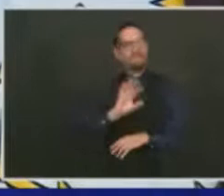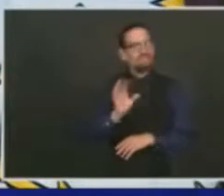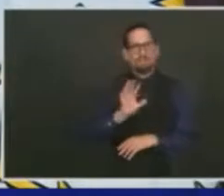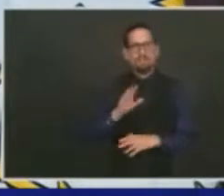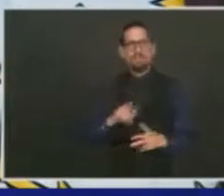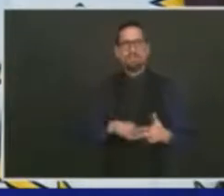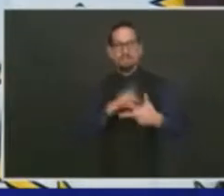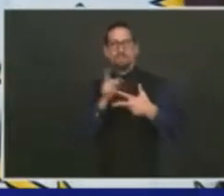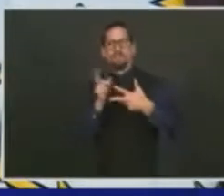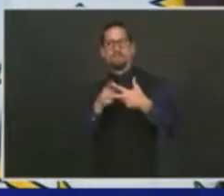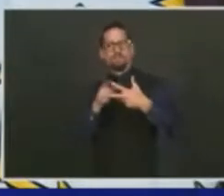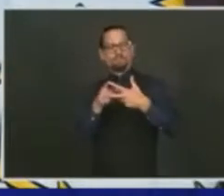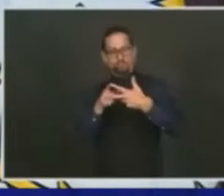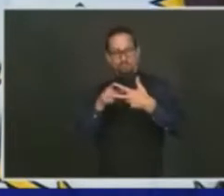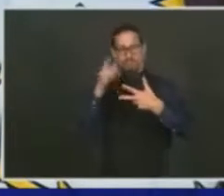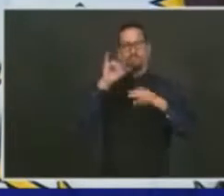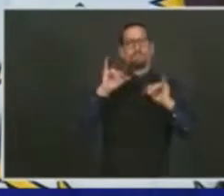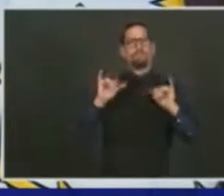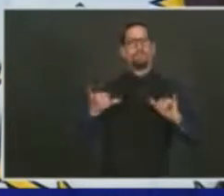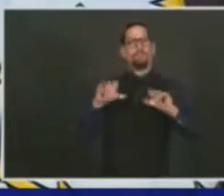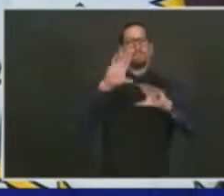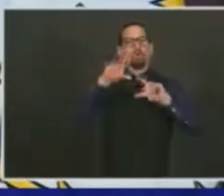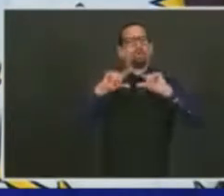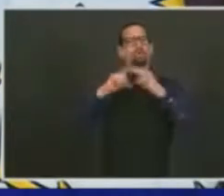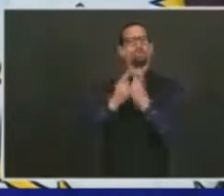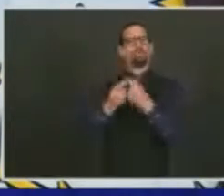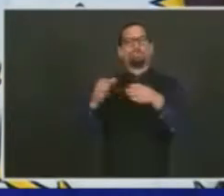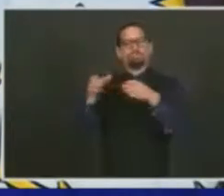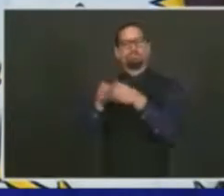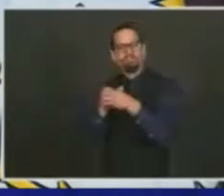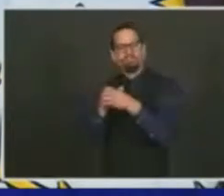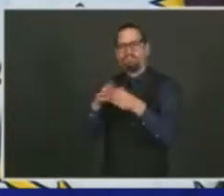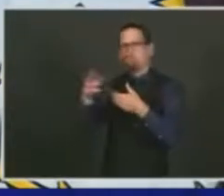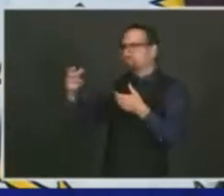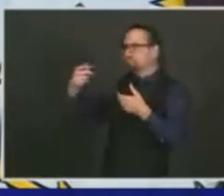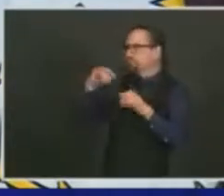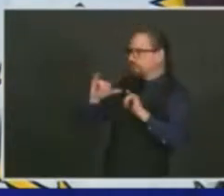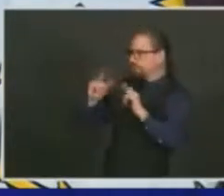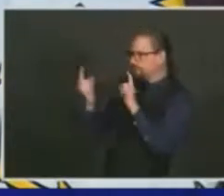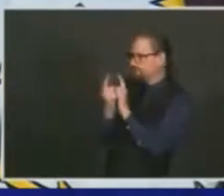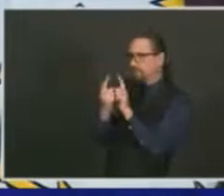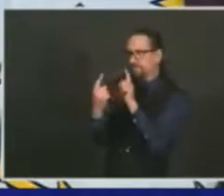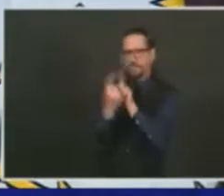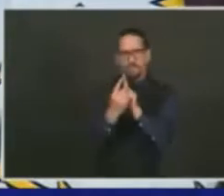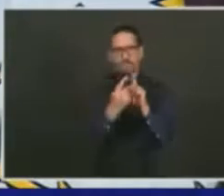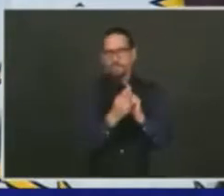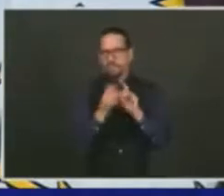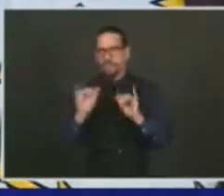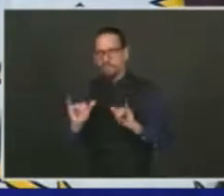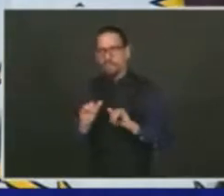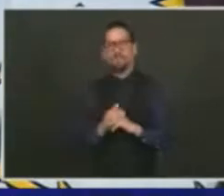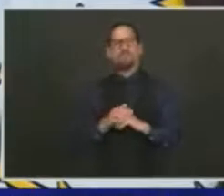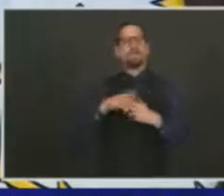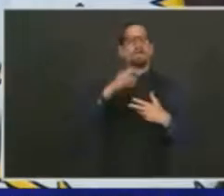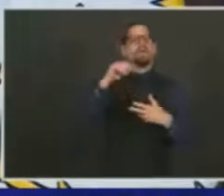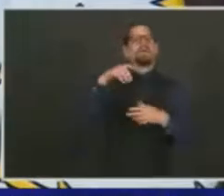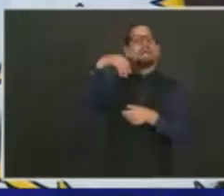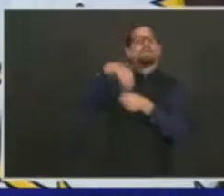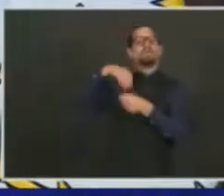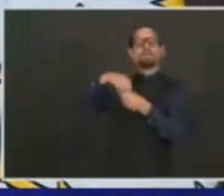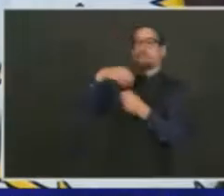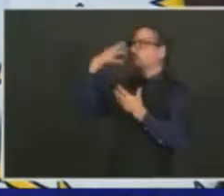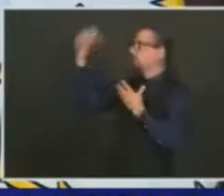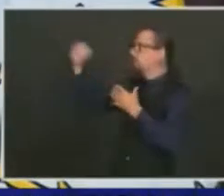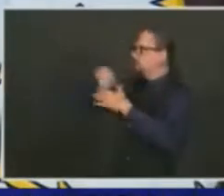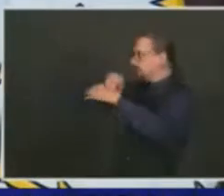Unstructured events outside of your home in casual environments